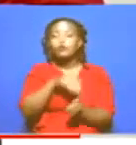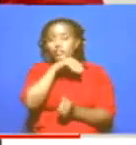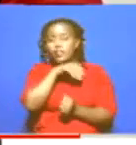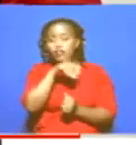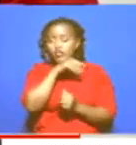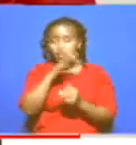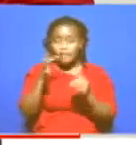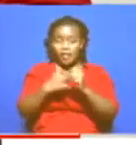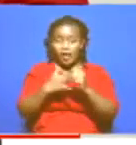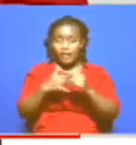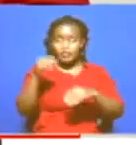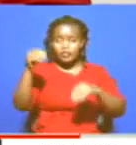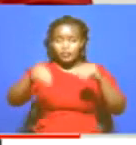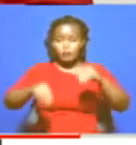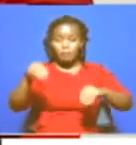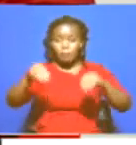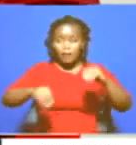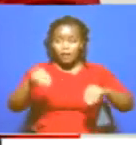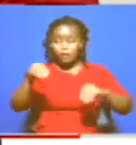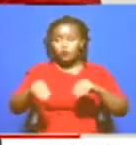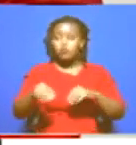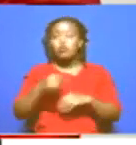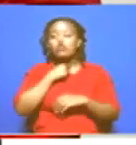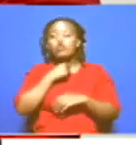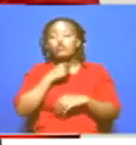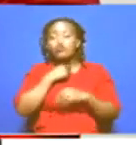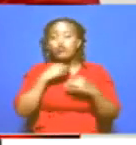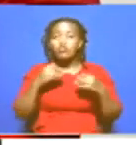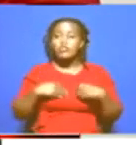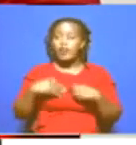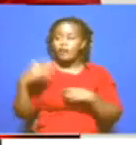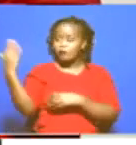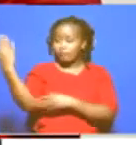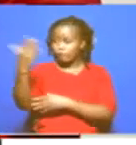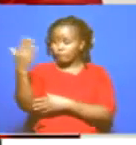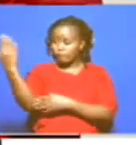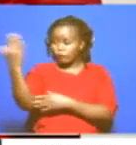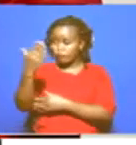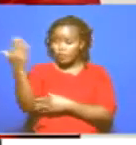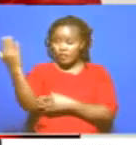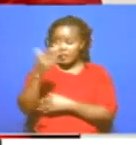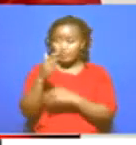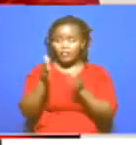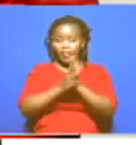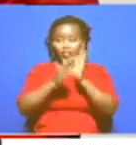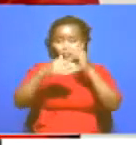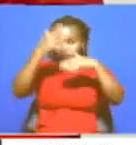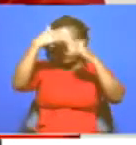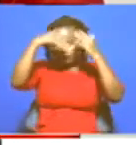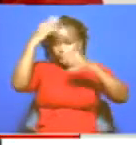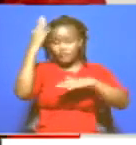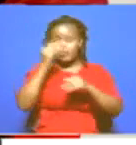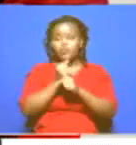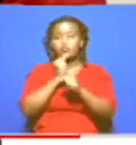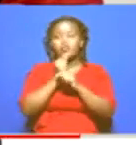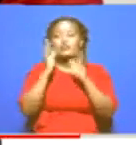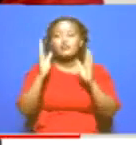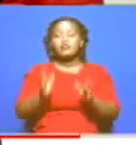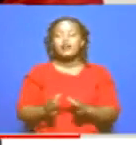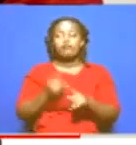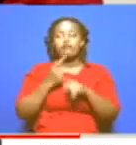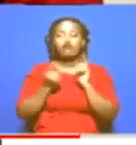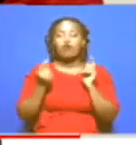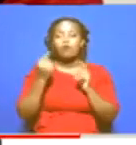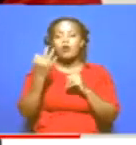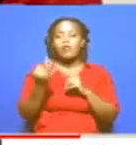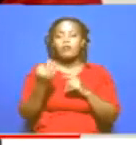elections. The union that brings together lecturers as well as university staff from at least 31 public universities around the country announced